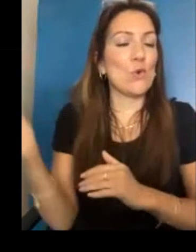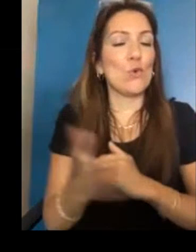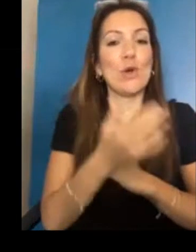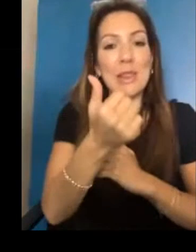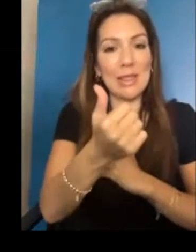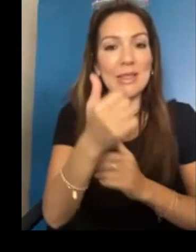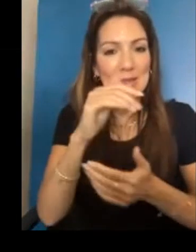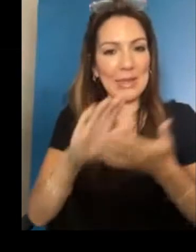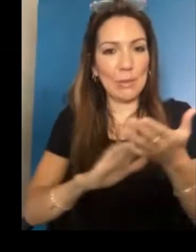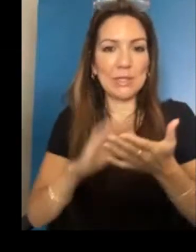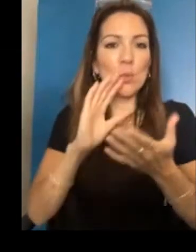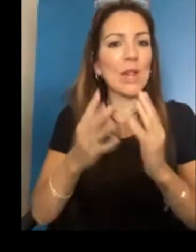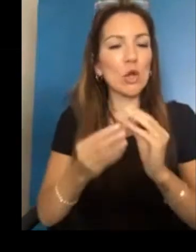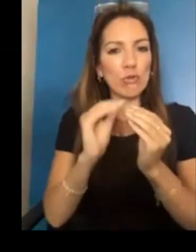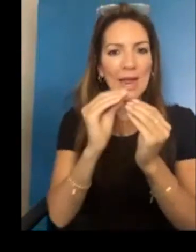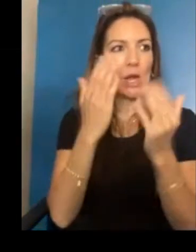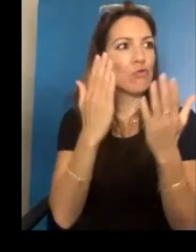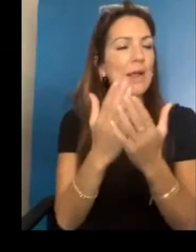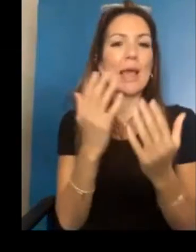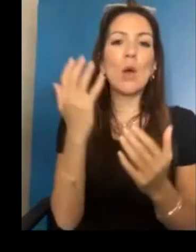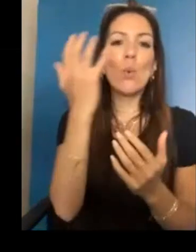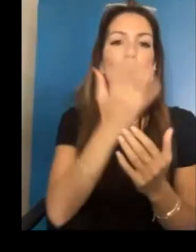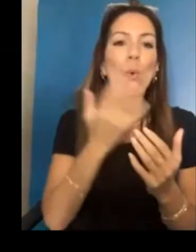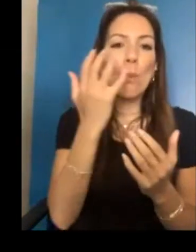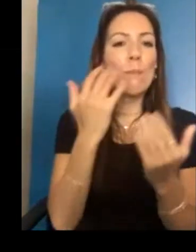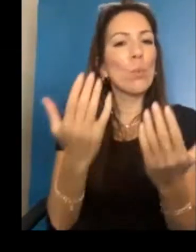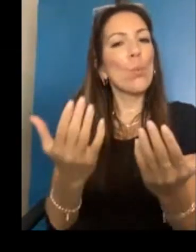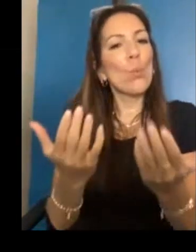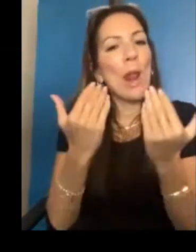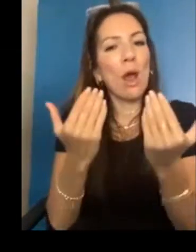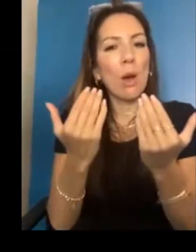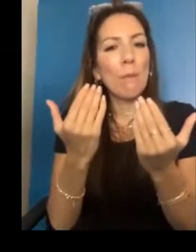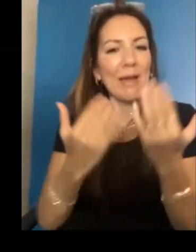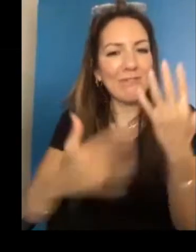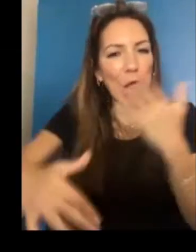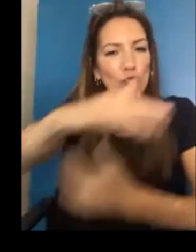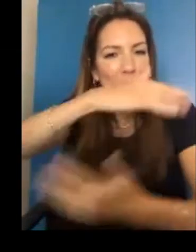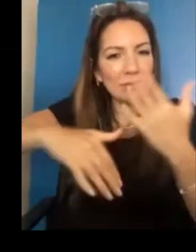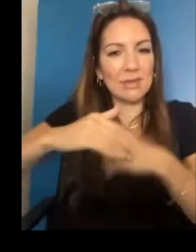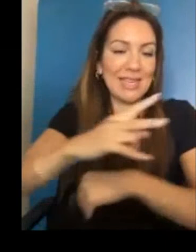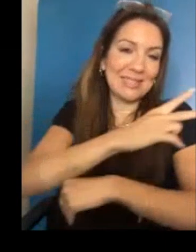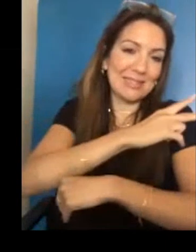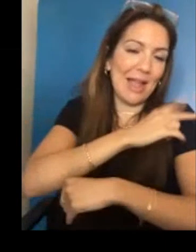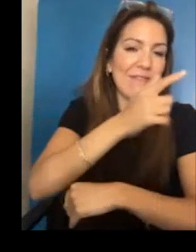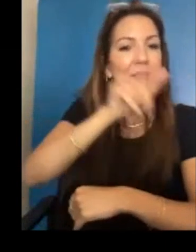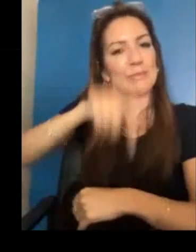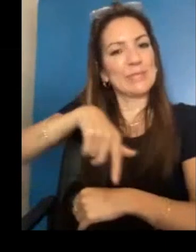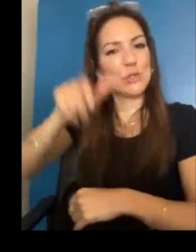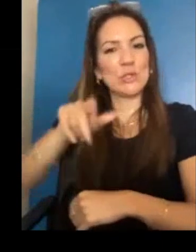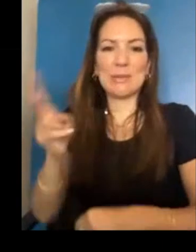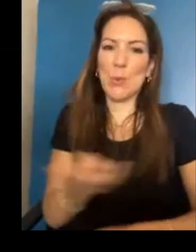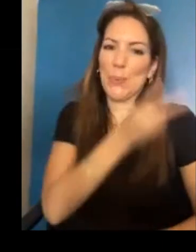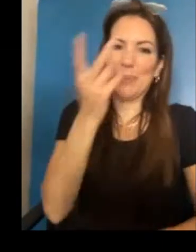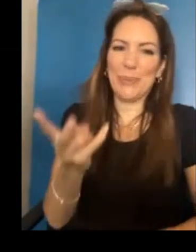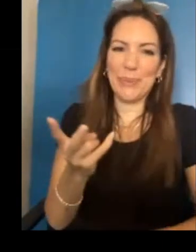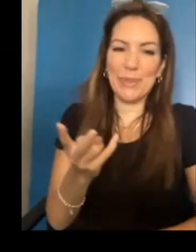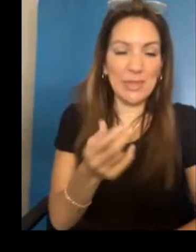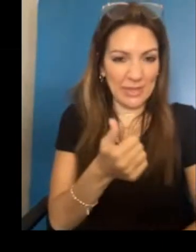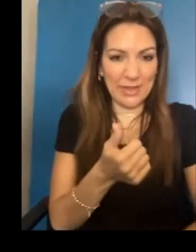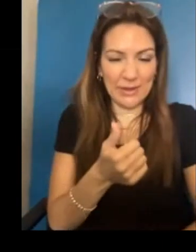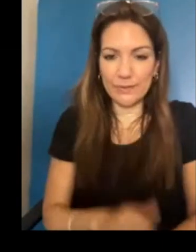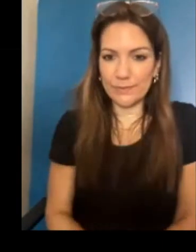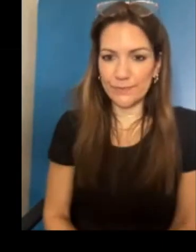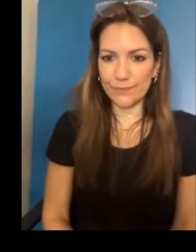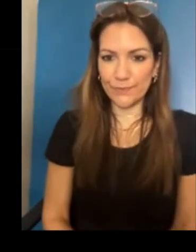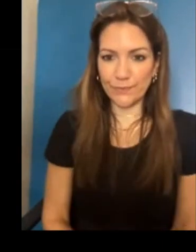idea is that it'll create a really sort of warm and welcoming environment for our staff and service users. So that's that. Just a bit more